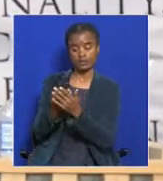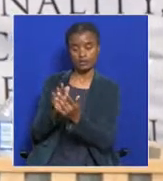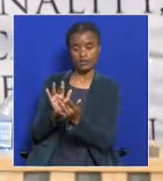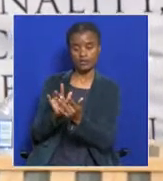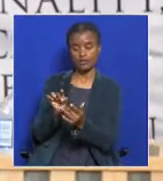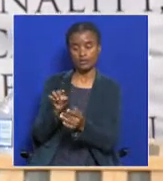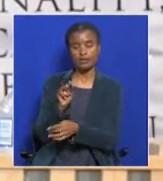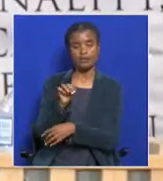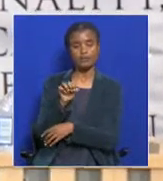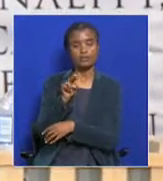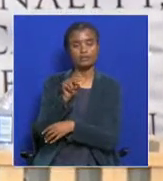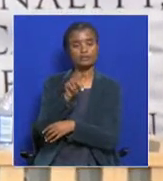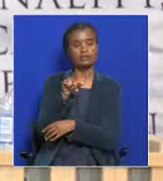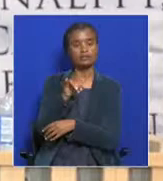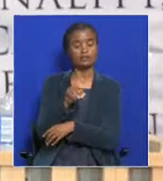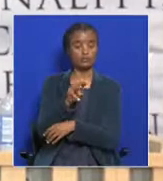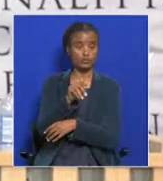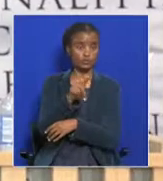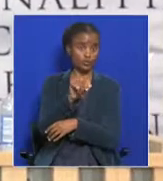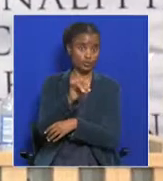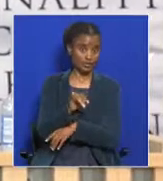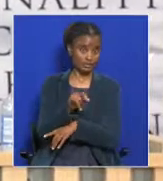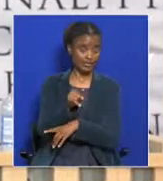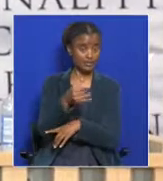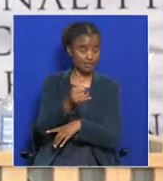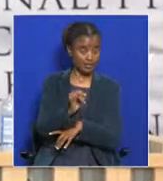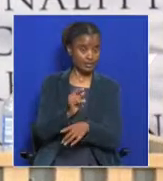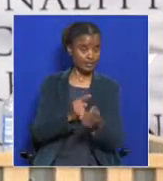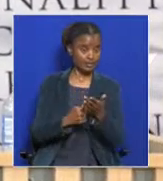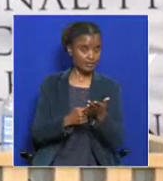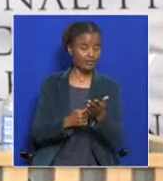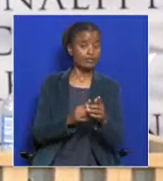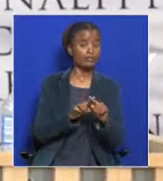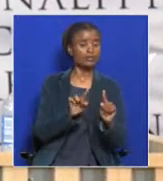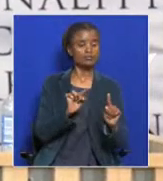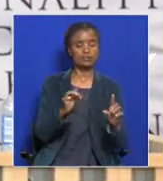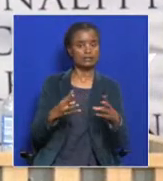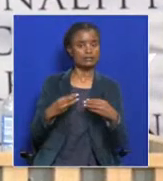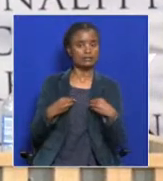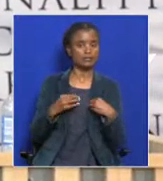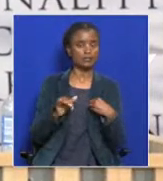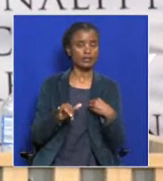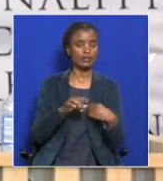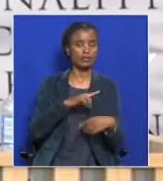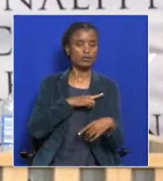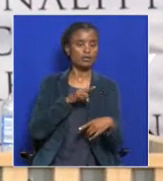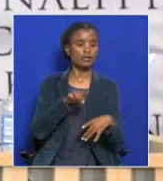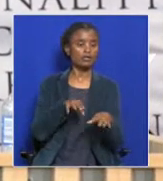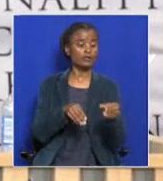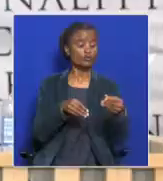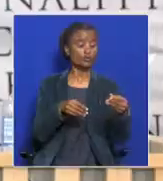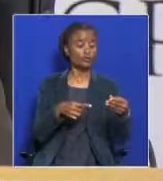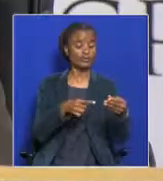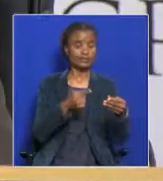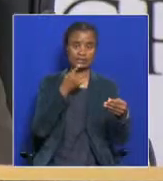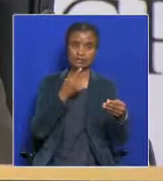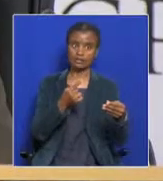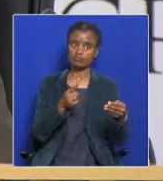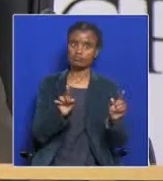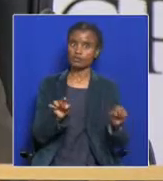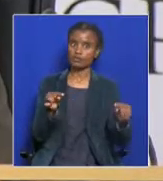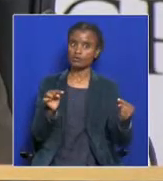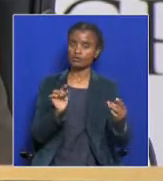It's a notion that I cannot accept. You cannot direct me to any document that precludes you from making such contact,